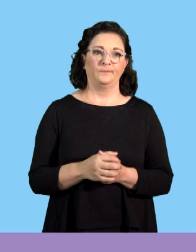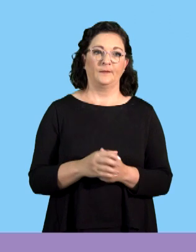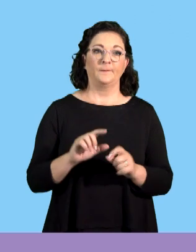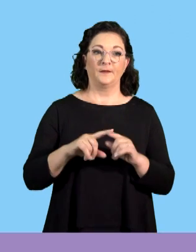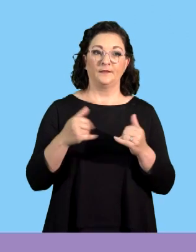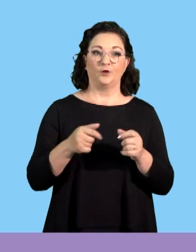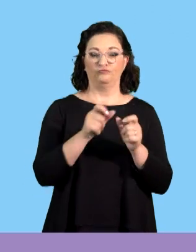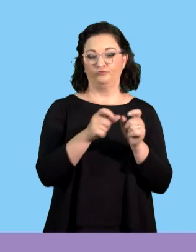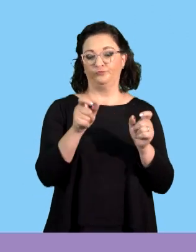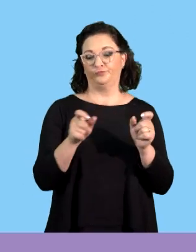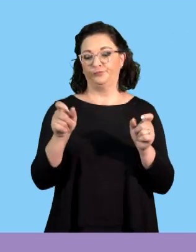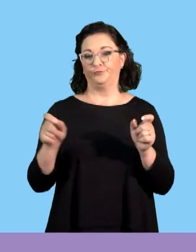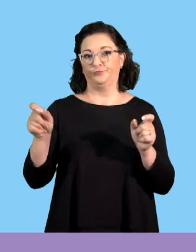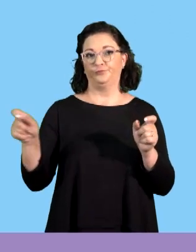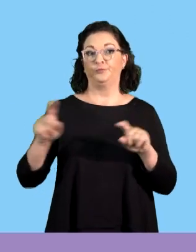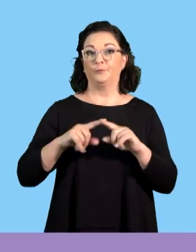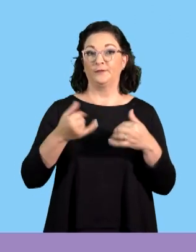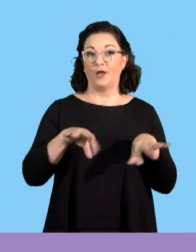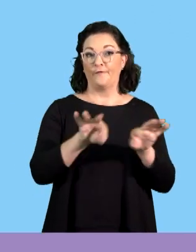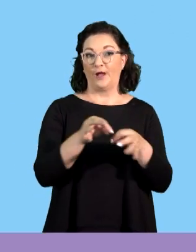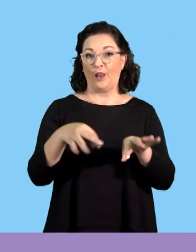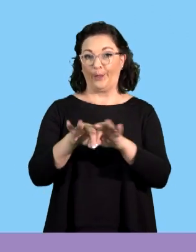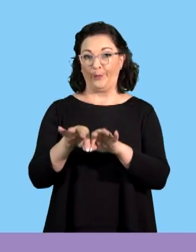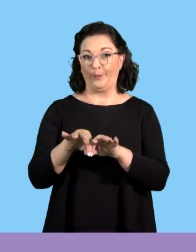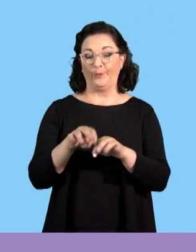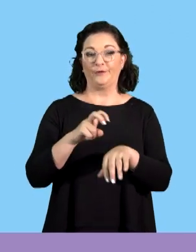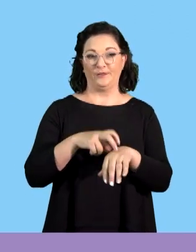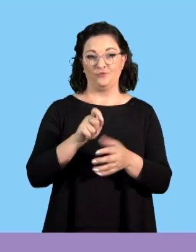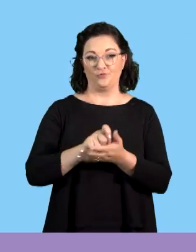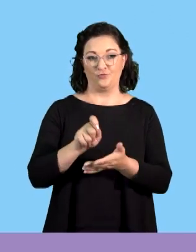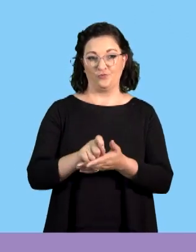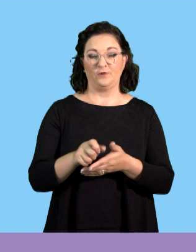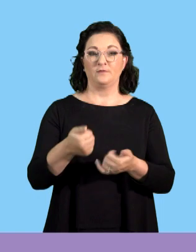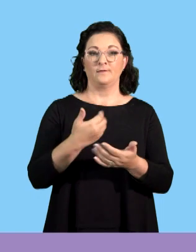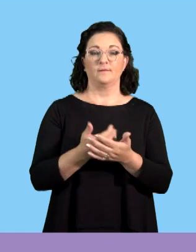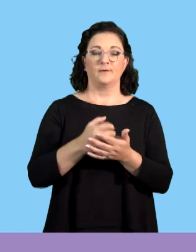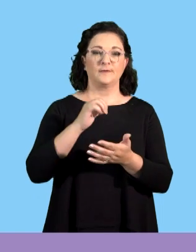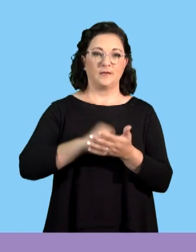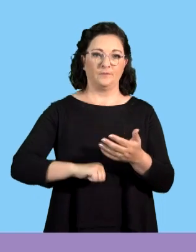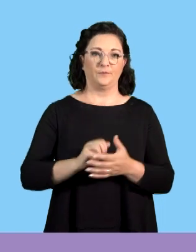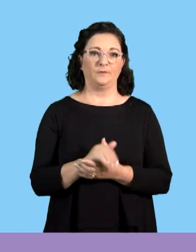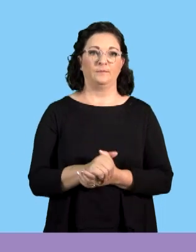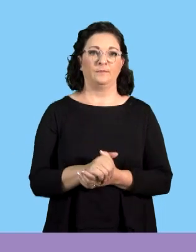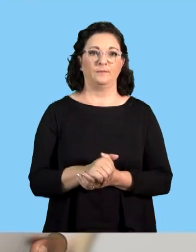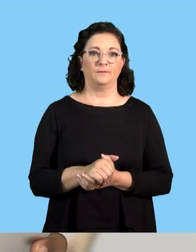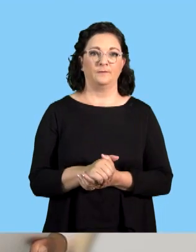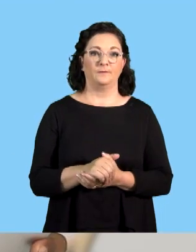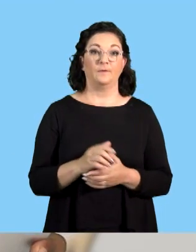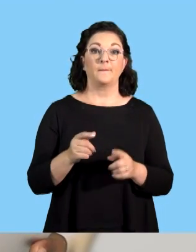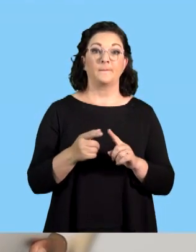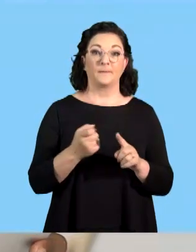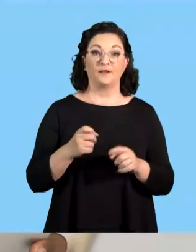broken down and wrote it in place value notation, and you now then can subtract. Remember, when we